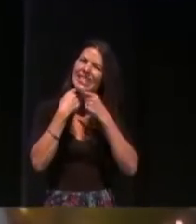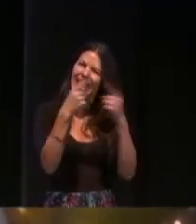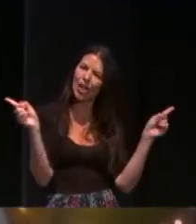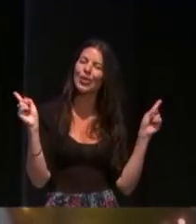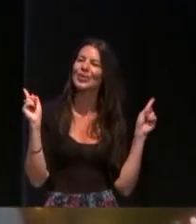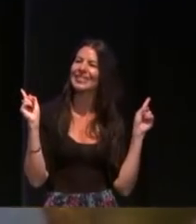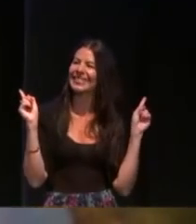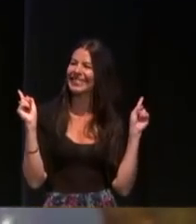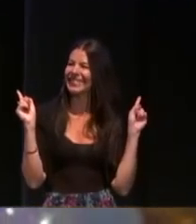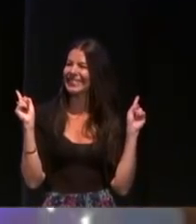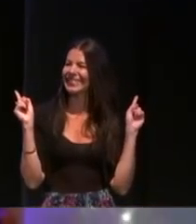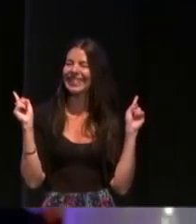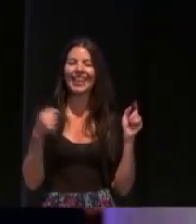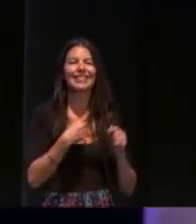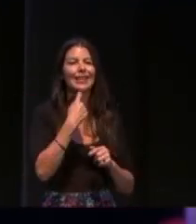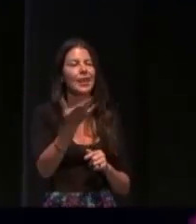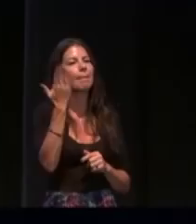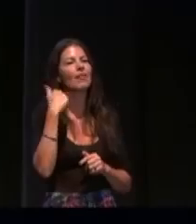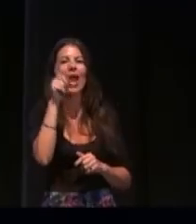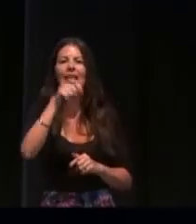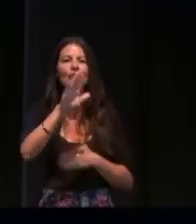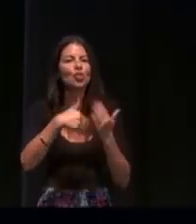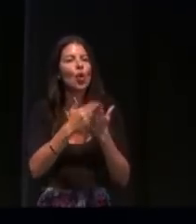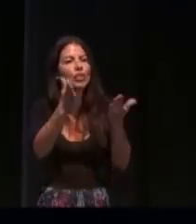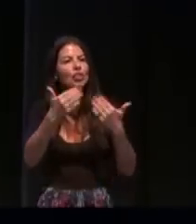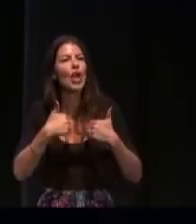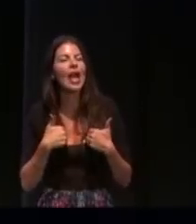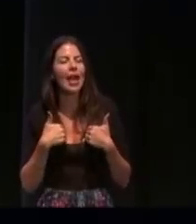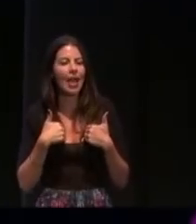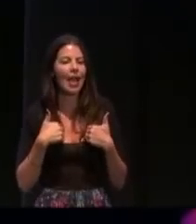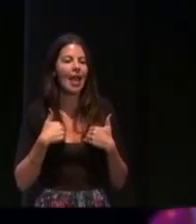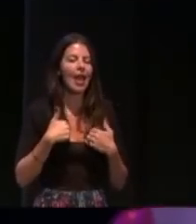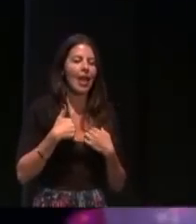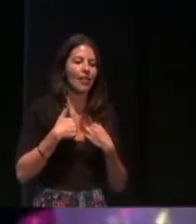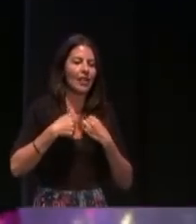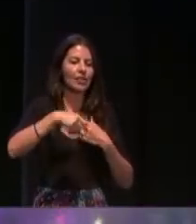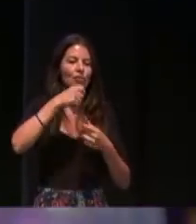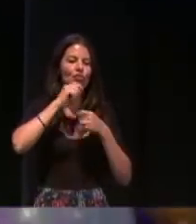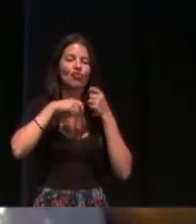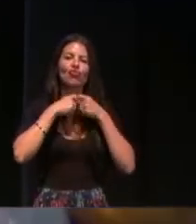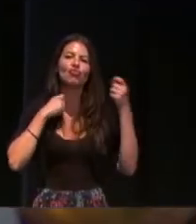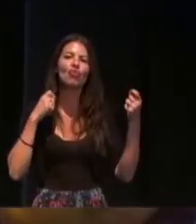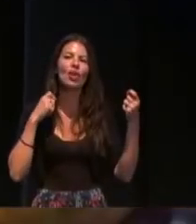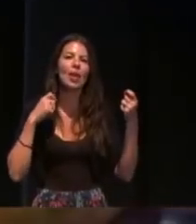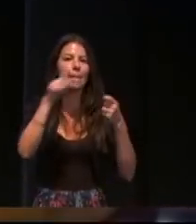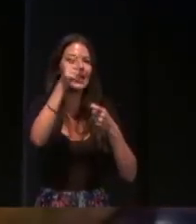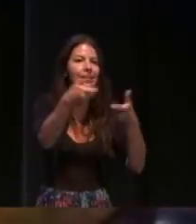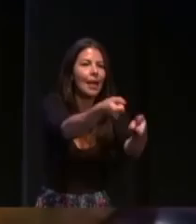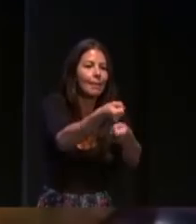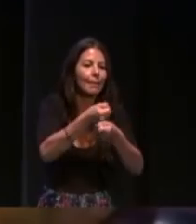something here. As I said in the earlier service, I need you all to get a string and put it around your neck. Because I'm casting